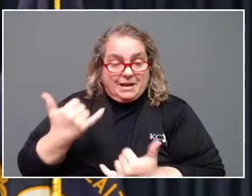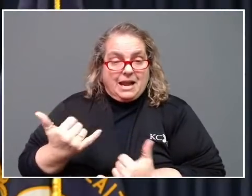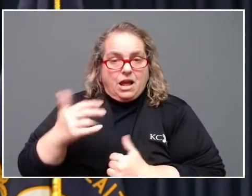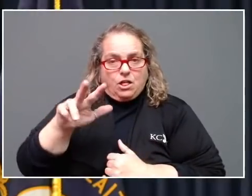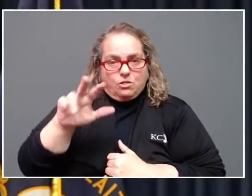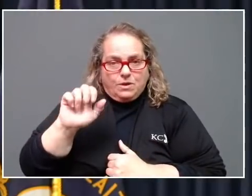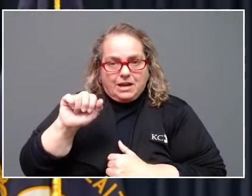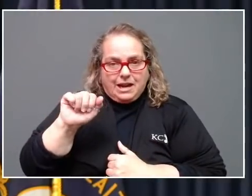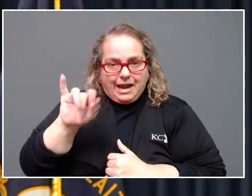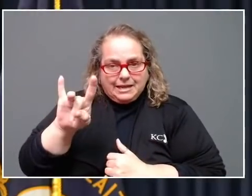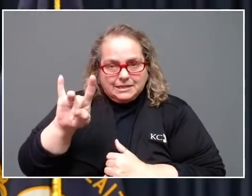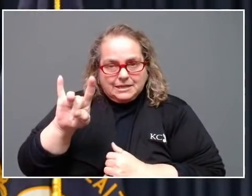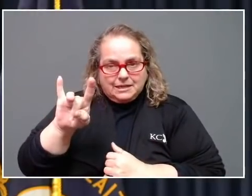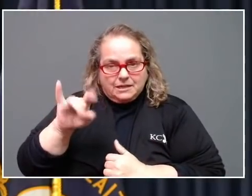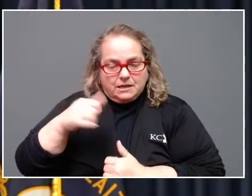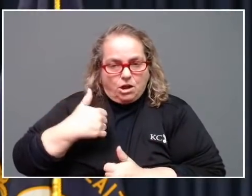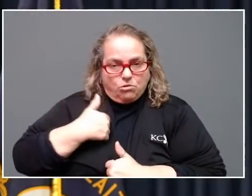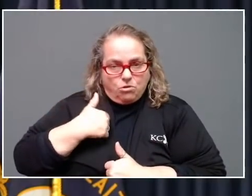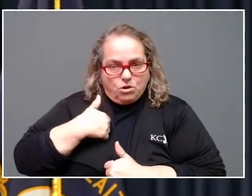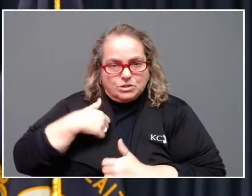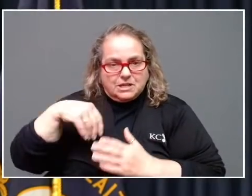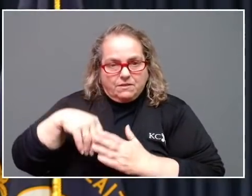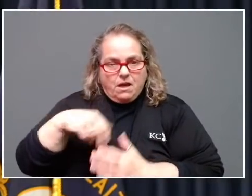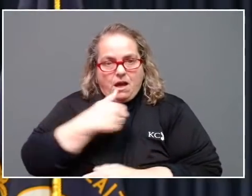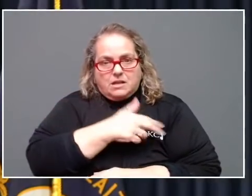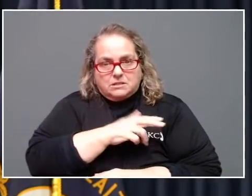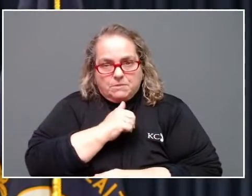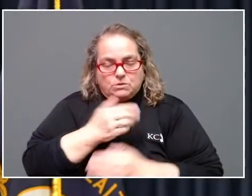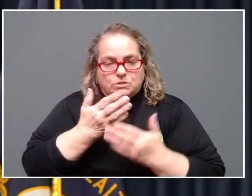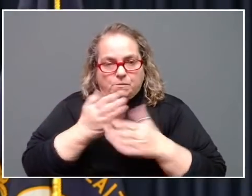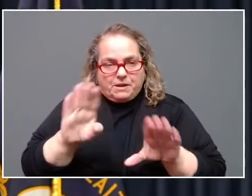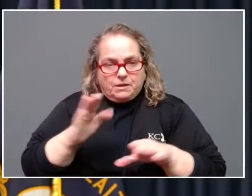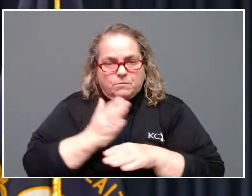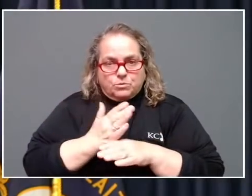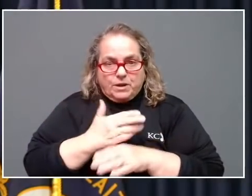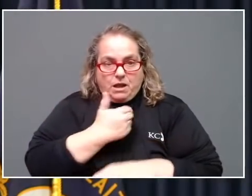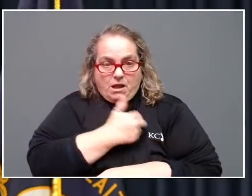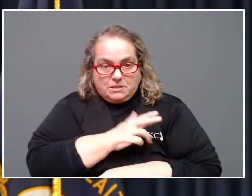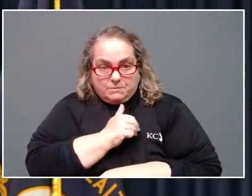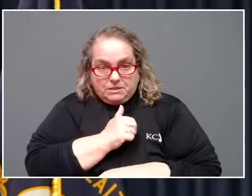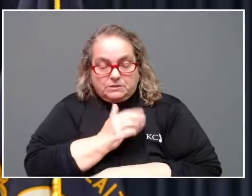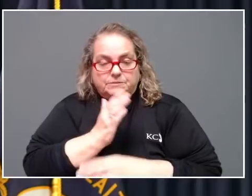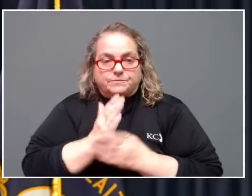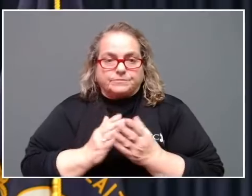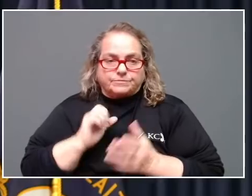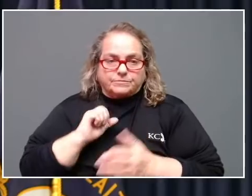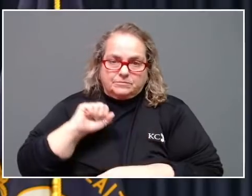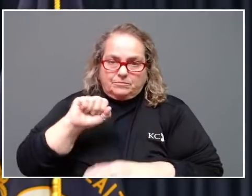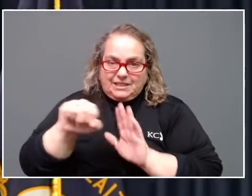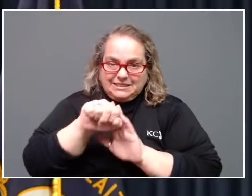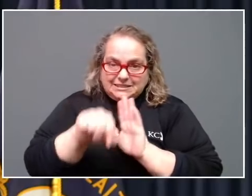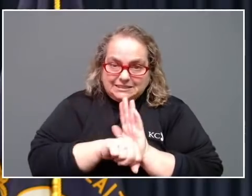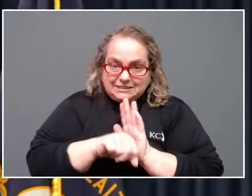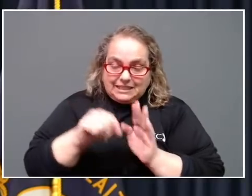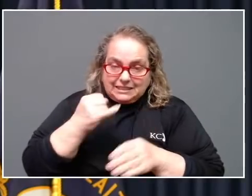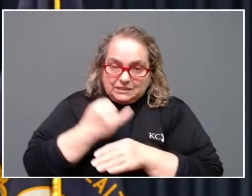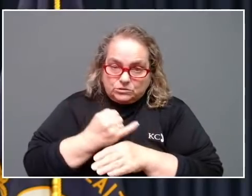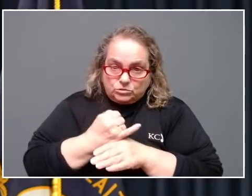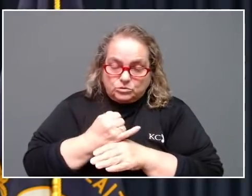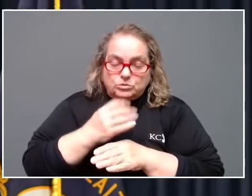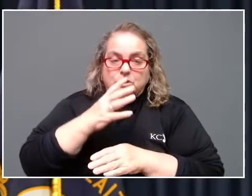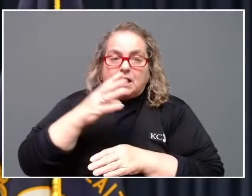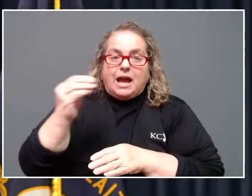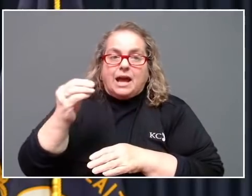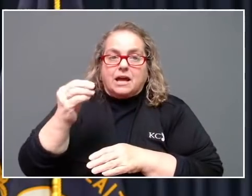guardsmen that are split between hospitals, some of our state institutions, and a